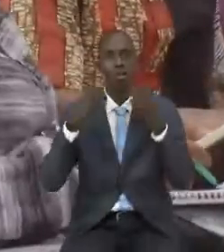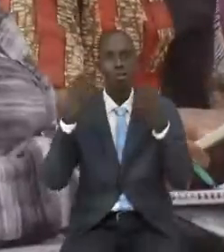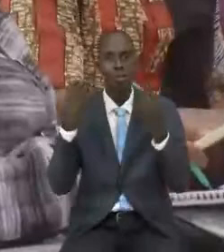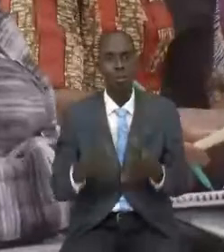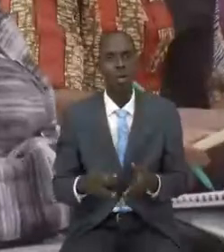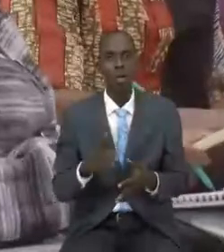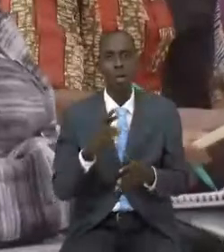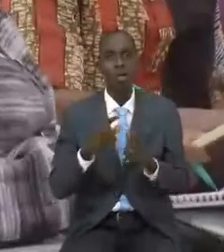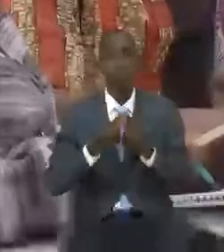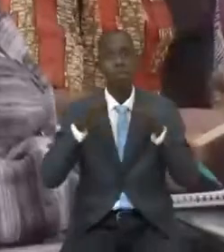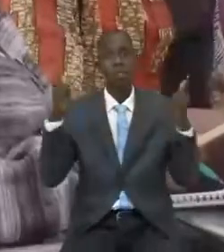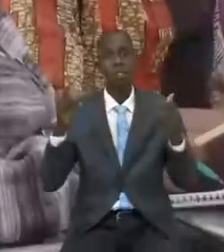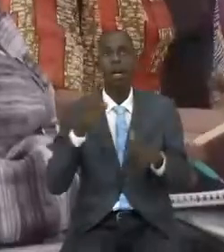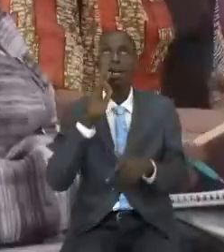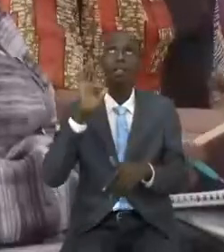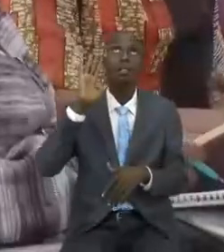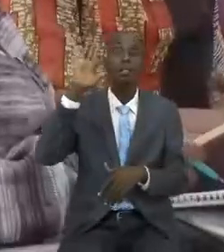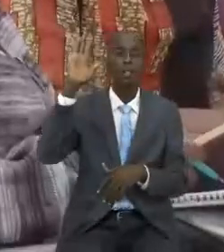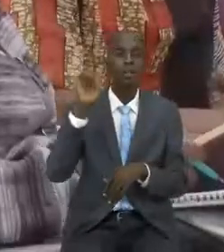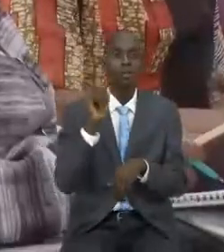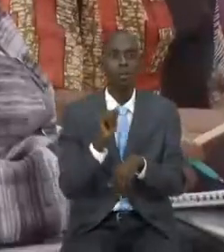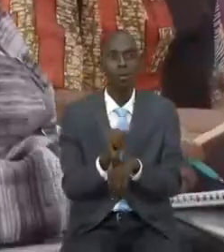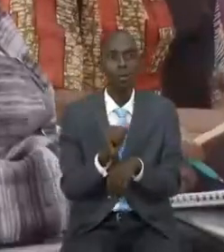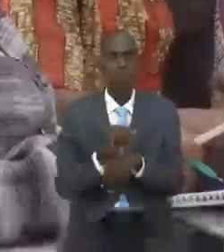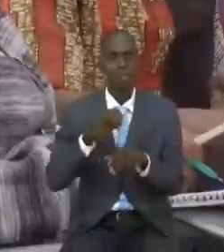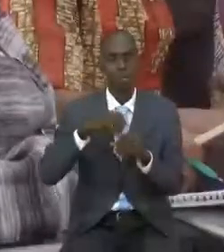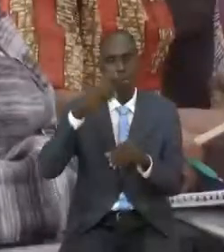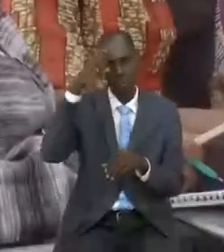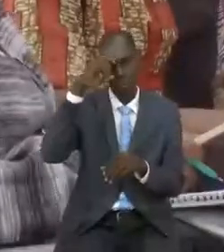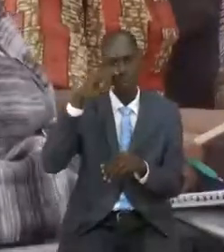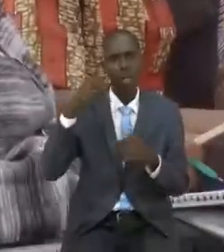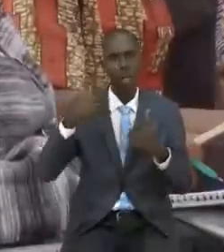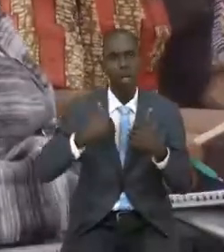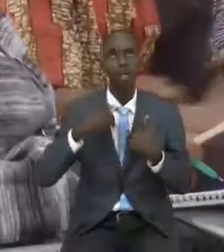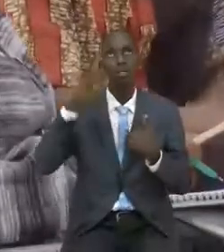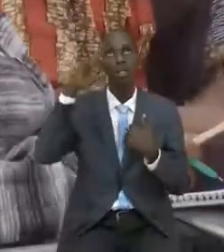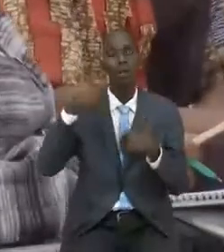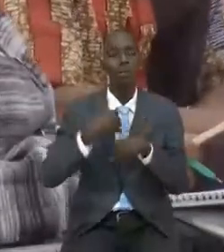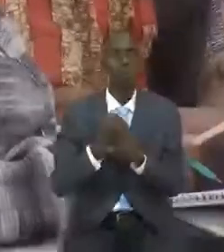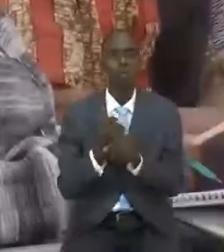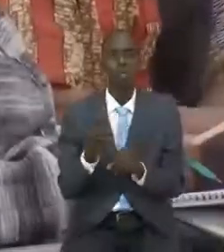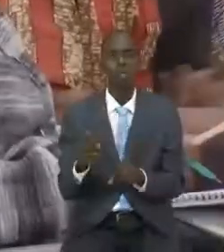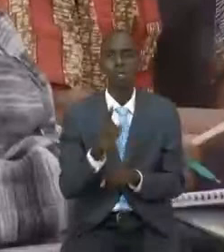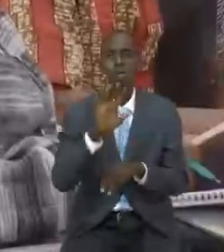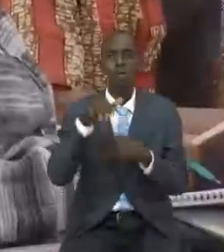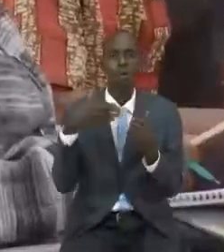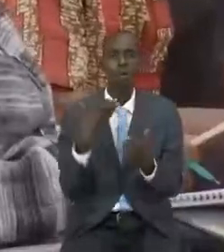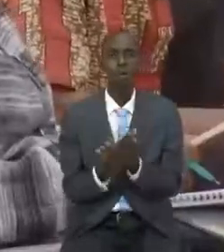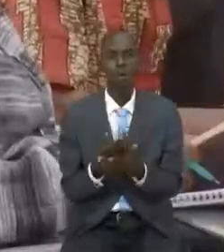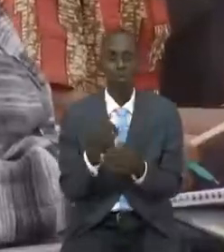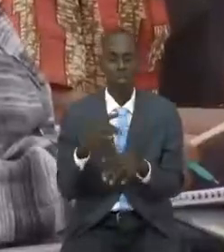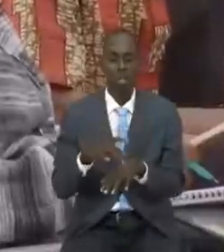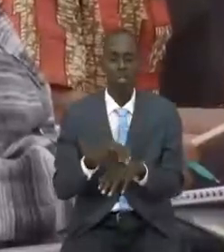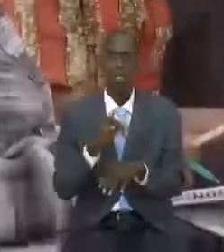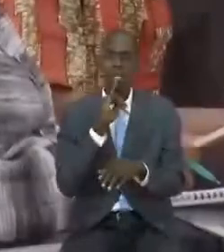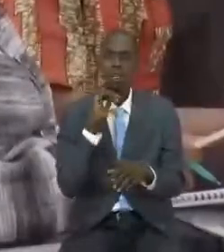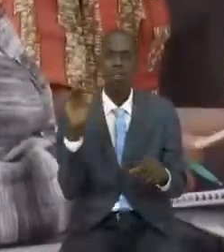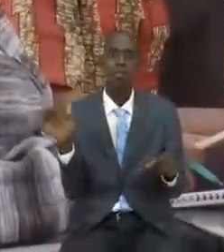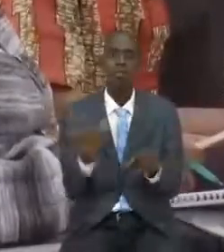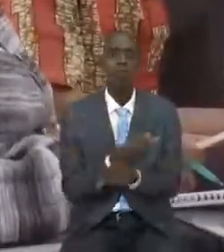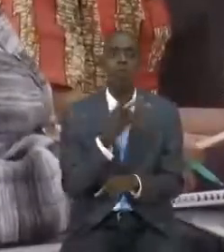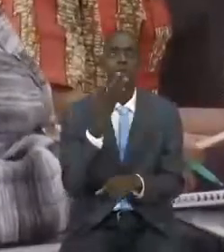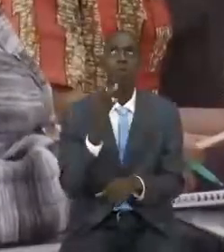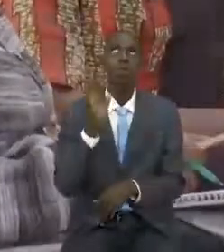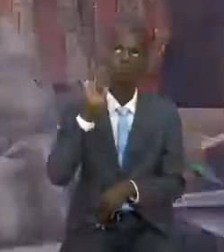in wisdom, as thou made them all. The earth is full of